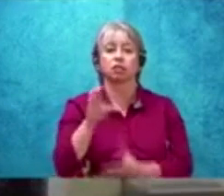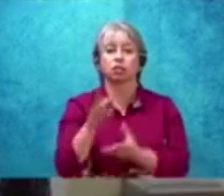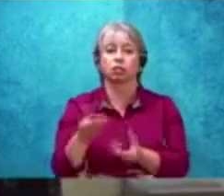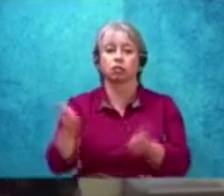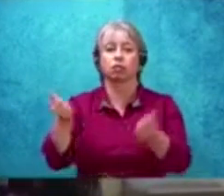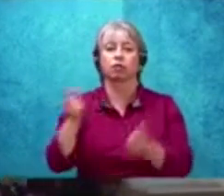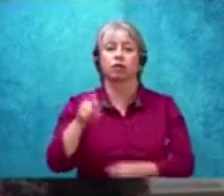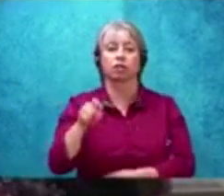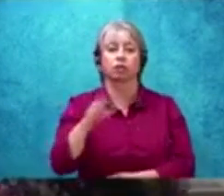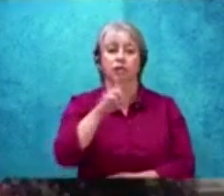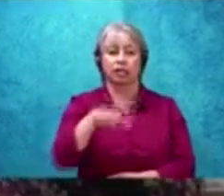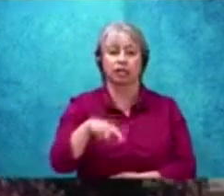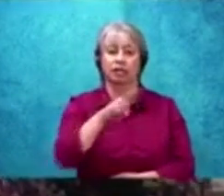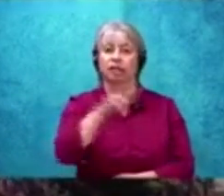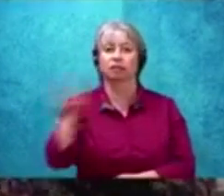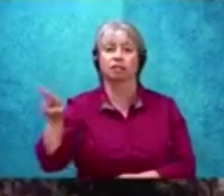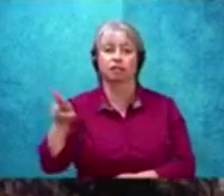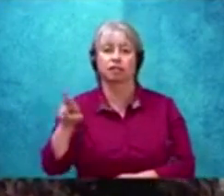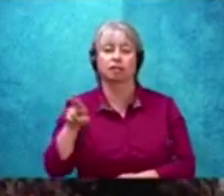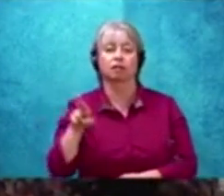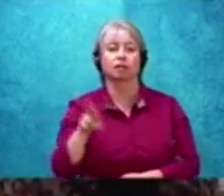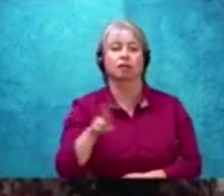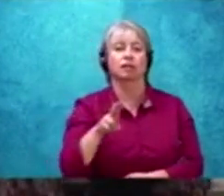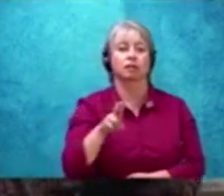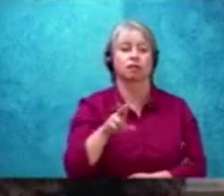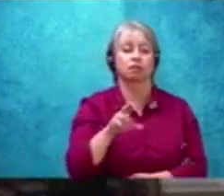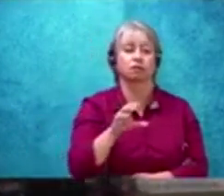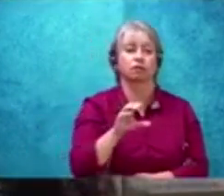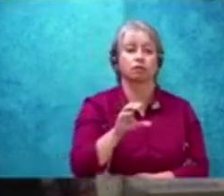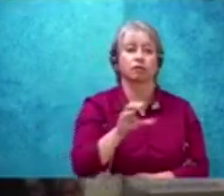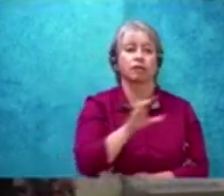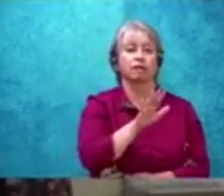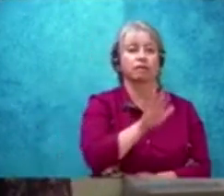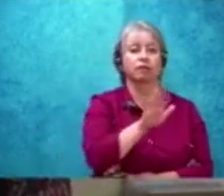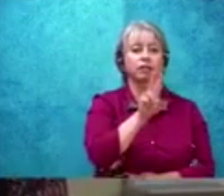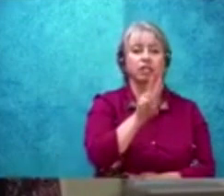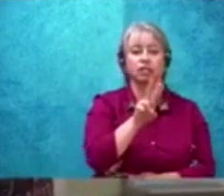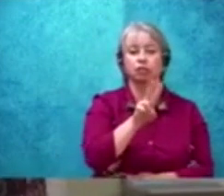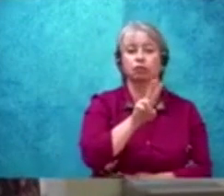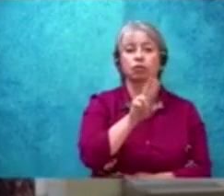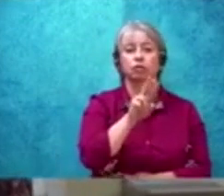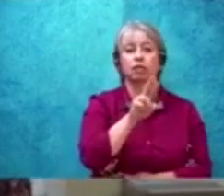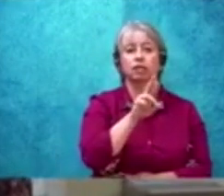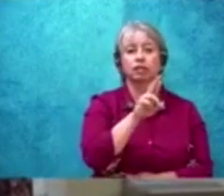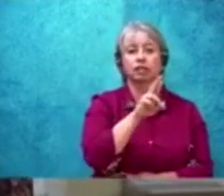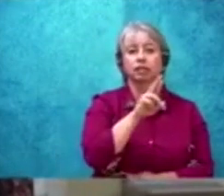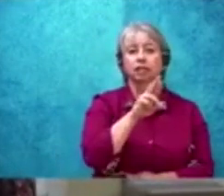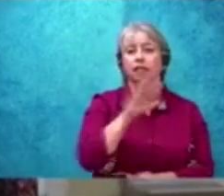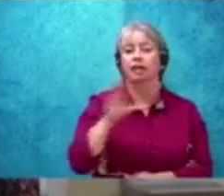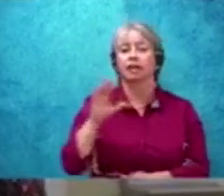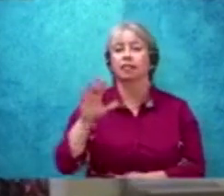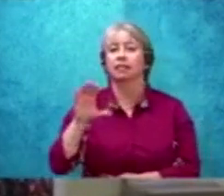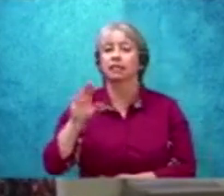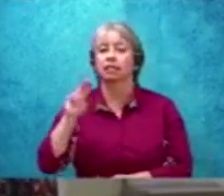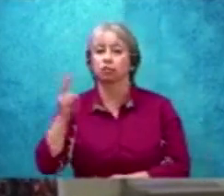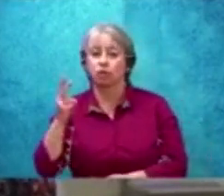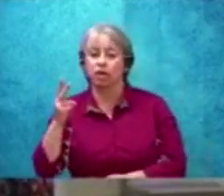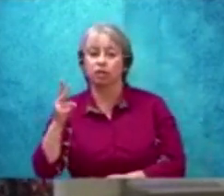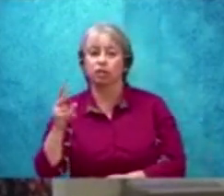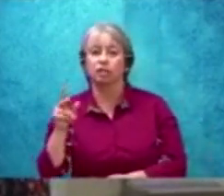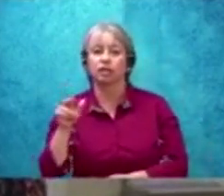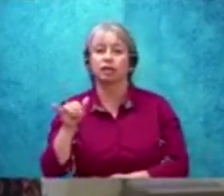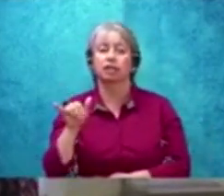square root of both sides, both C squared and 52. So here we go. When we do it to this